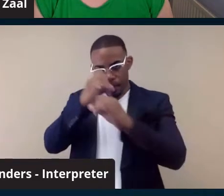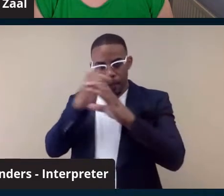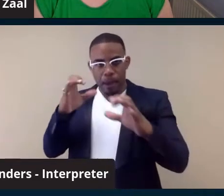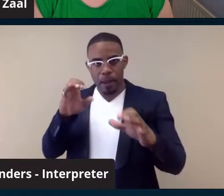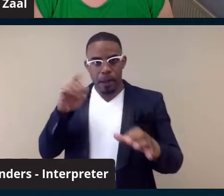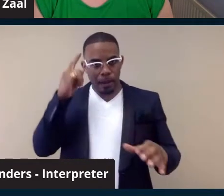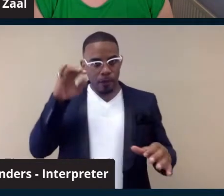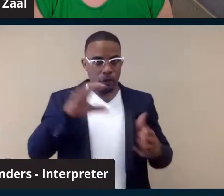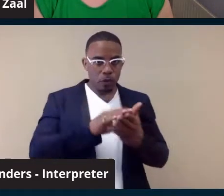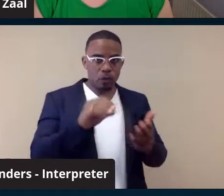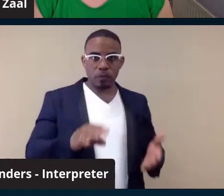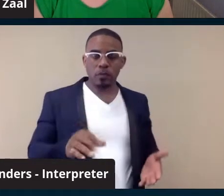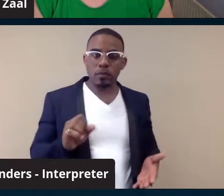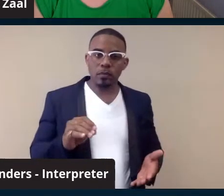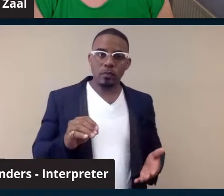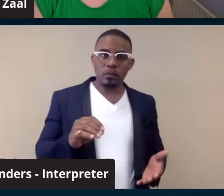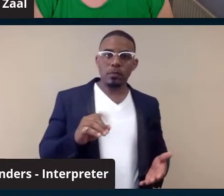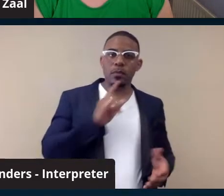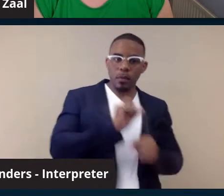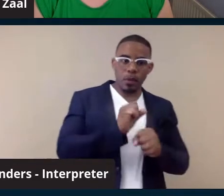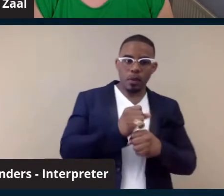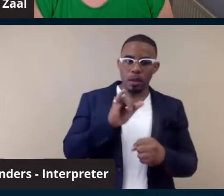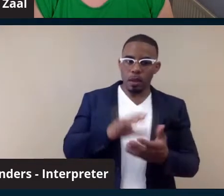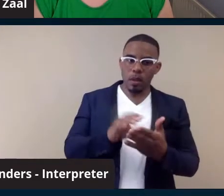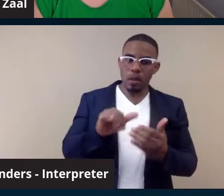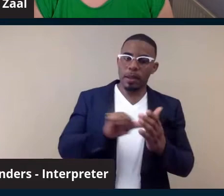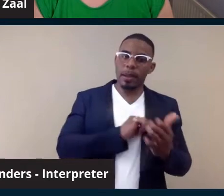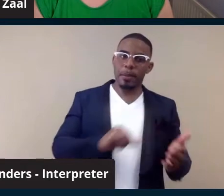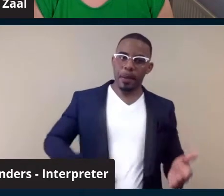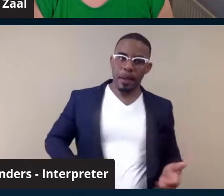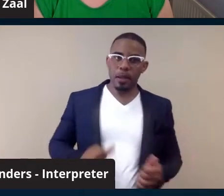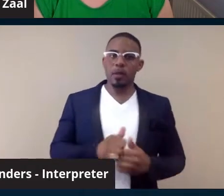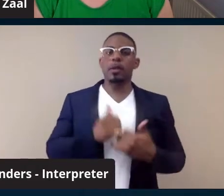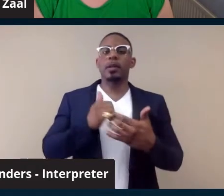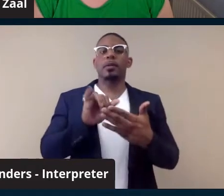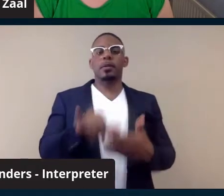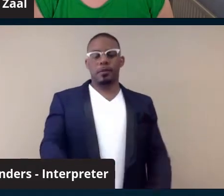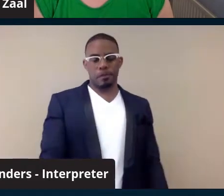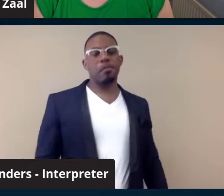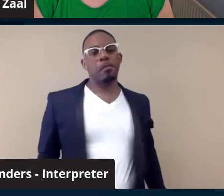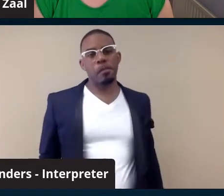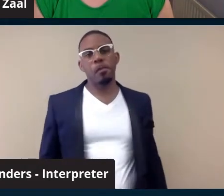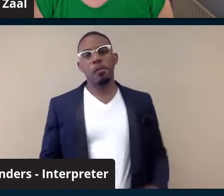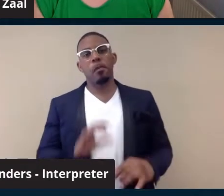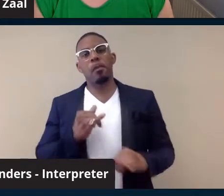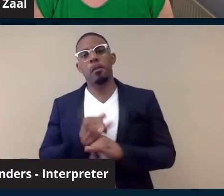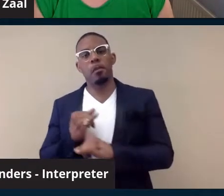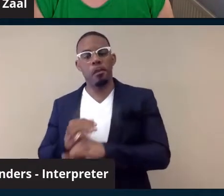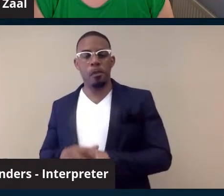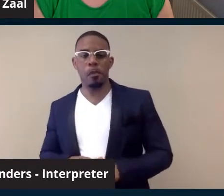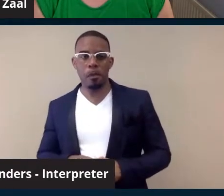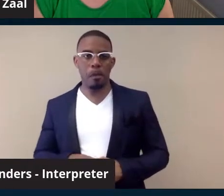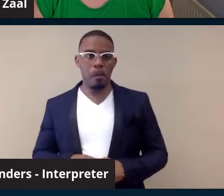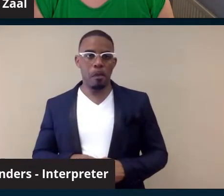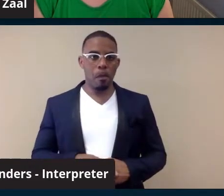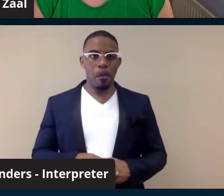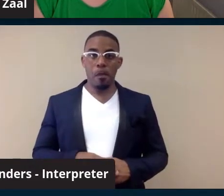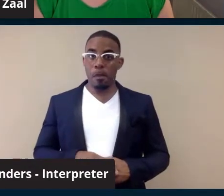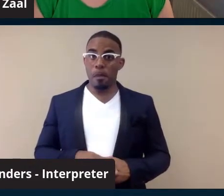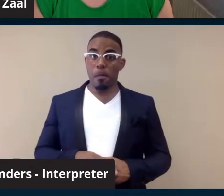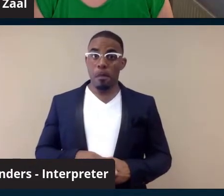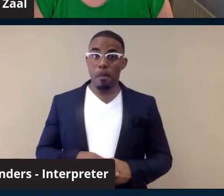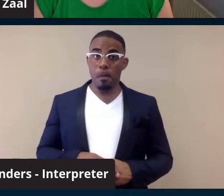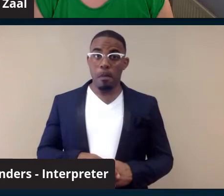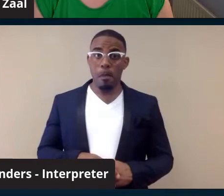students, so it's just great that student ambassadors would help promote it to our campuses. That is nice. That is